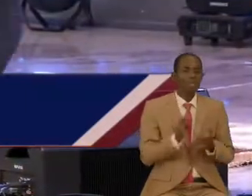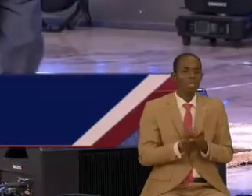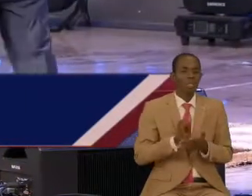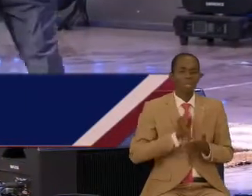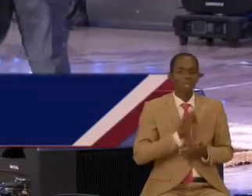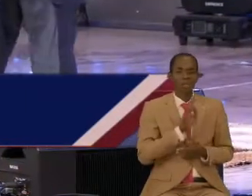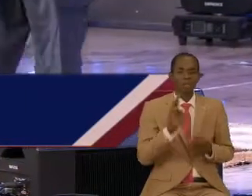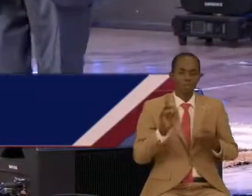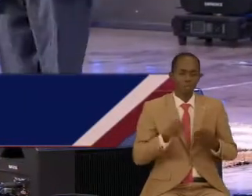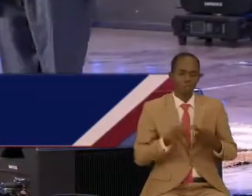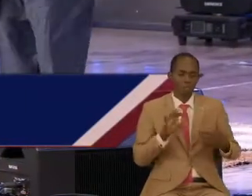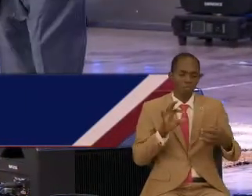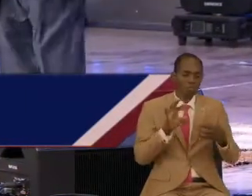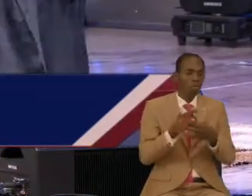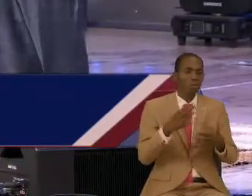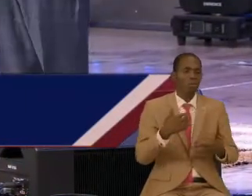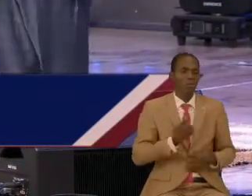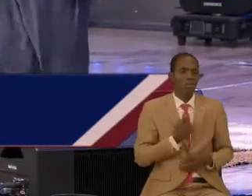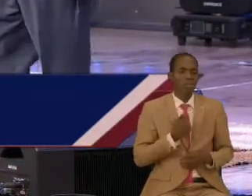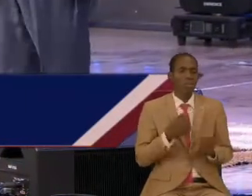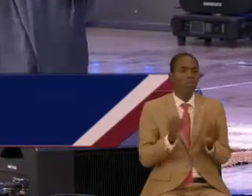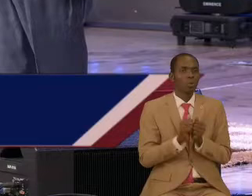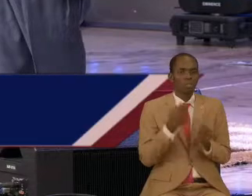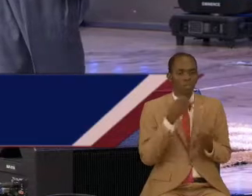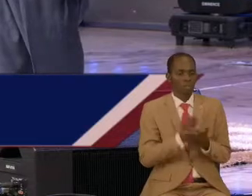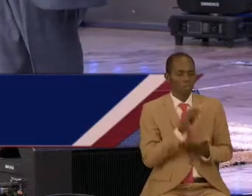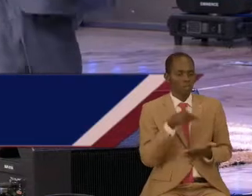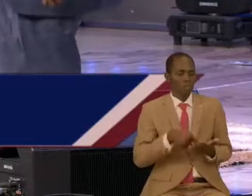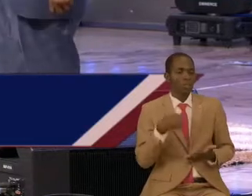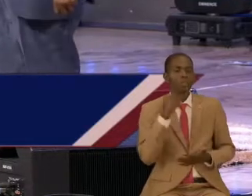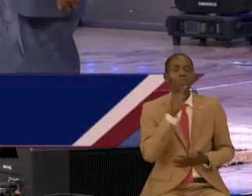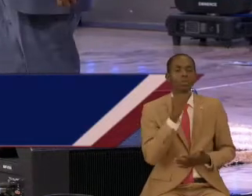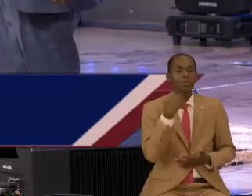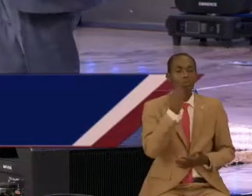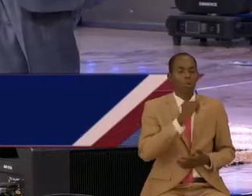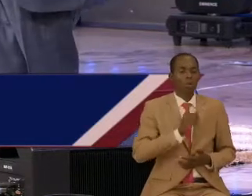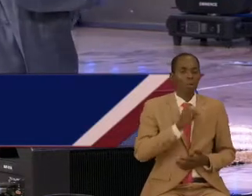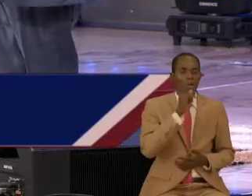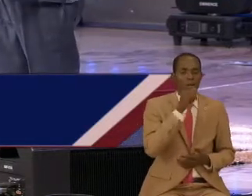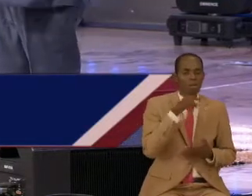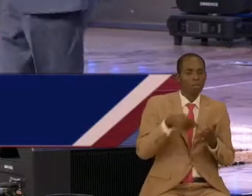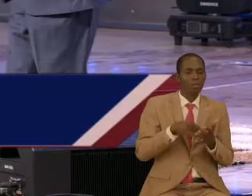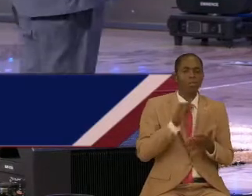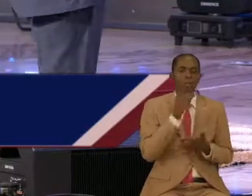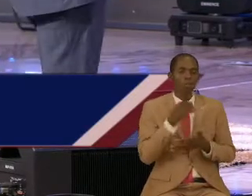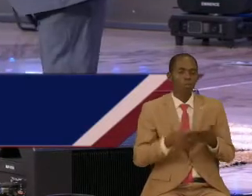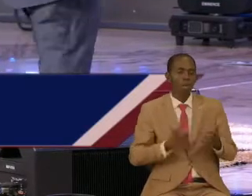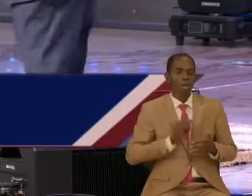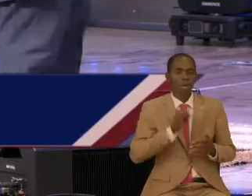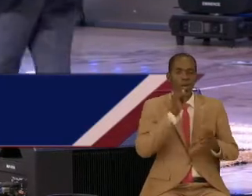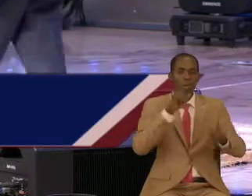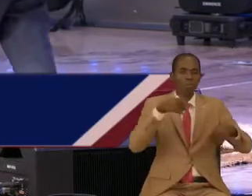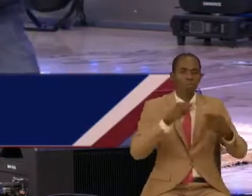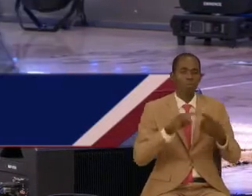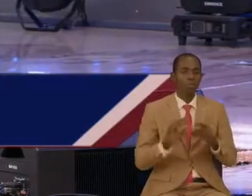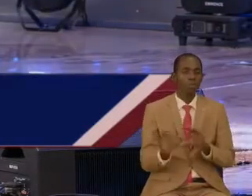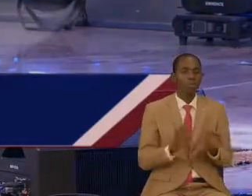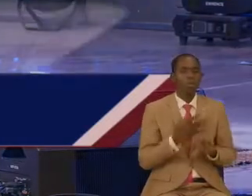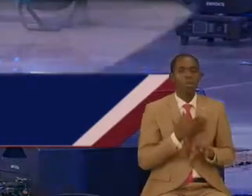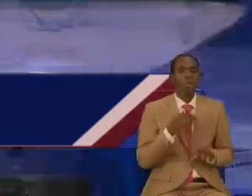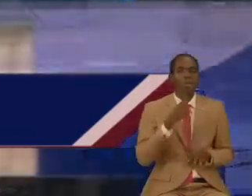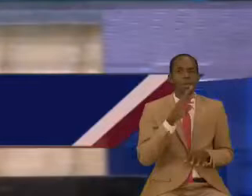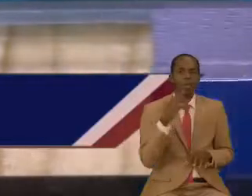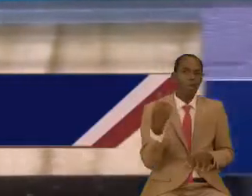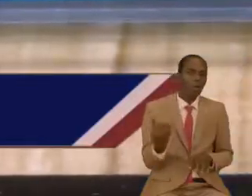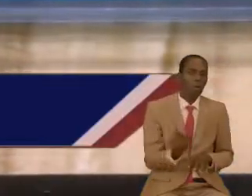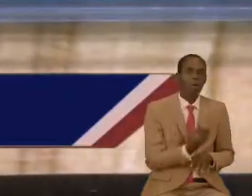assert myself and say, this is who I am, and this is what I'm going to do. And then he always went